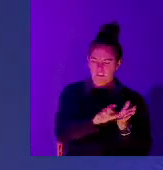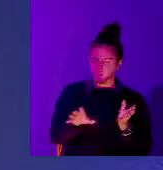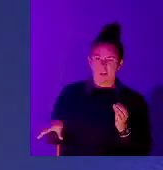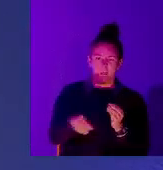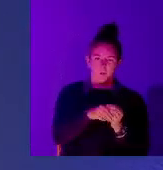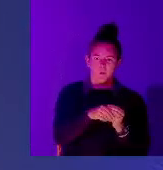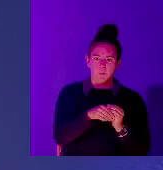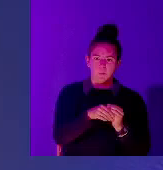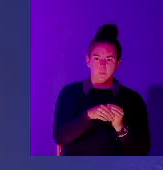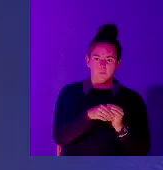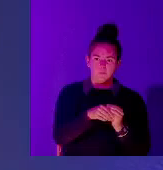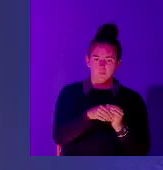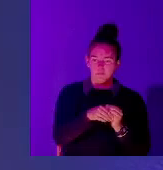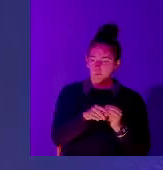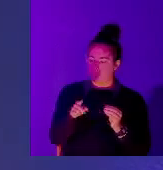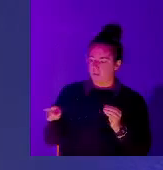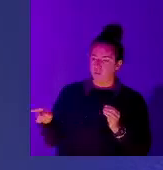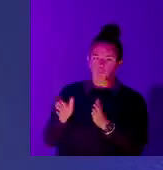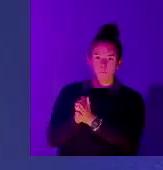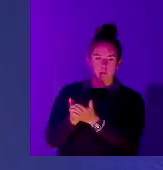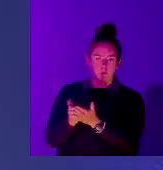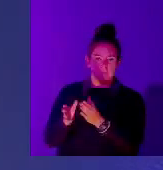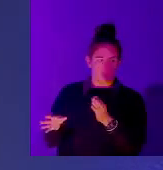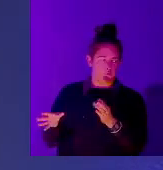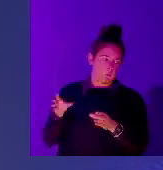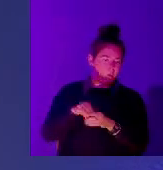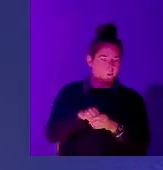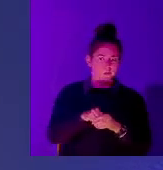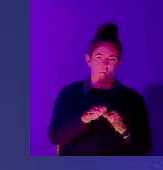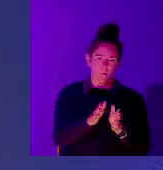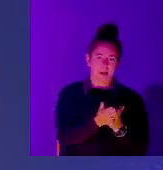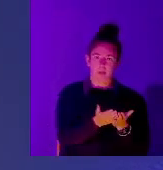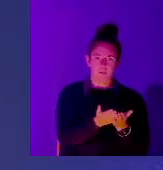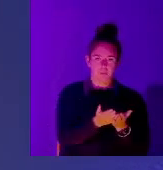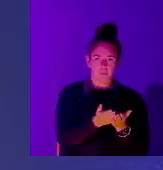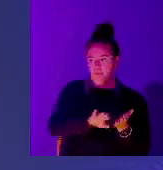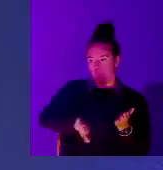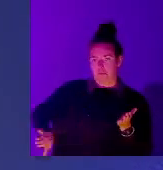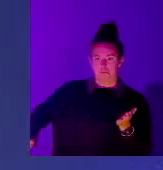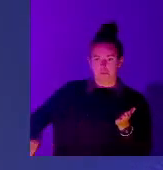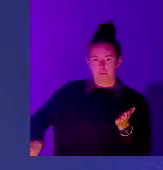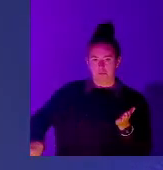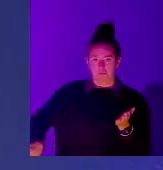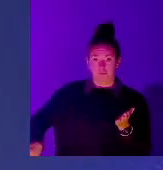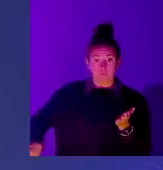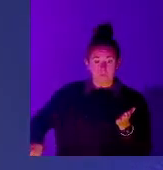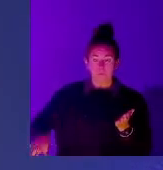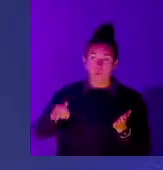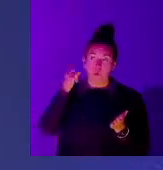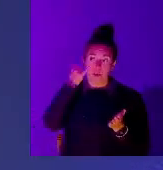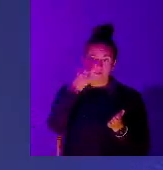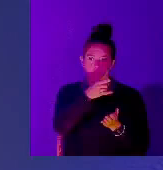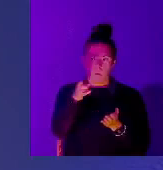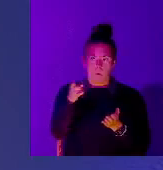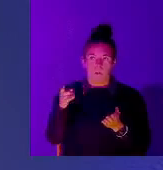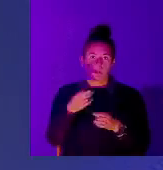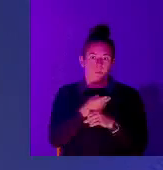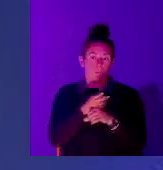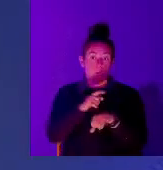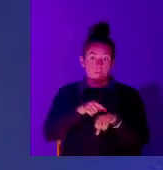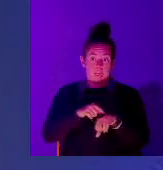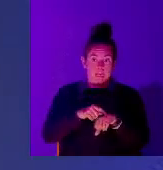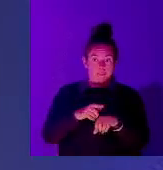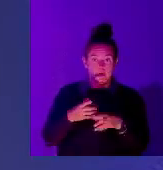Bible. So, if you're spending more time on extra-biblical resources for